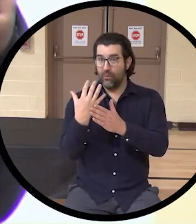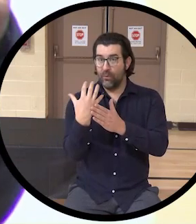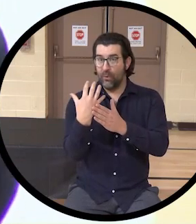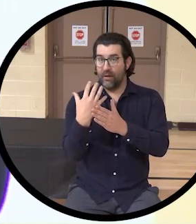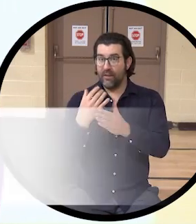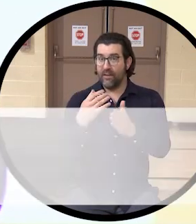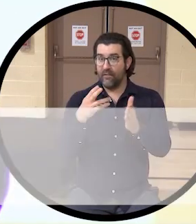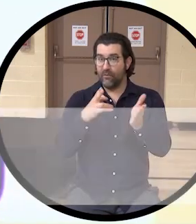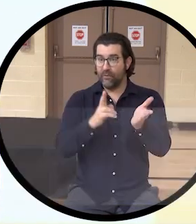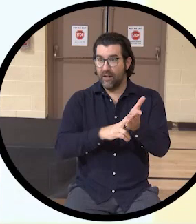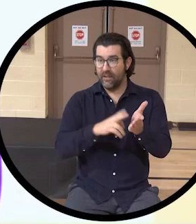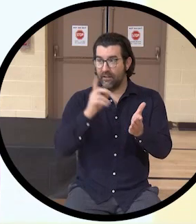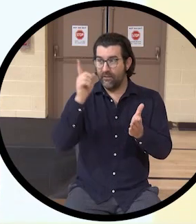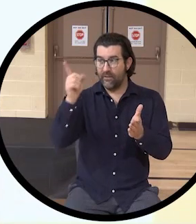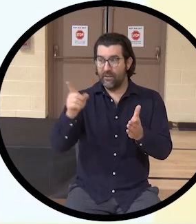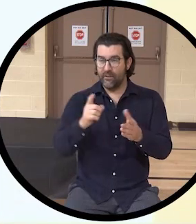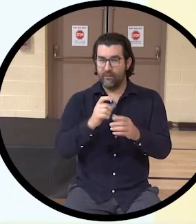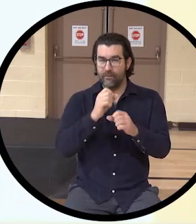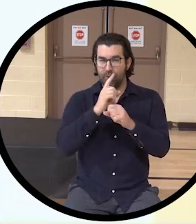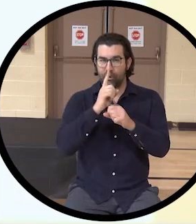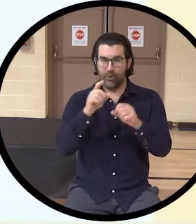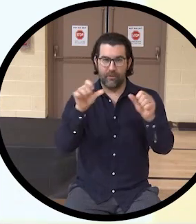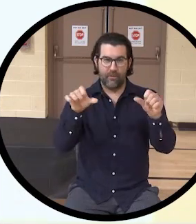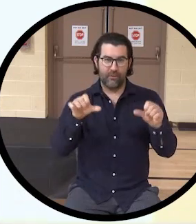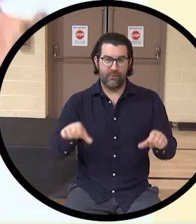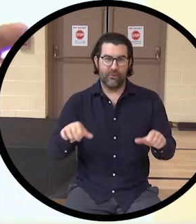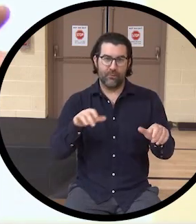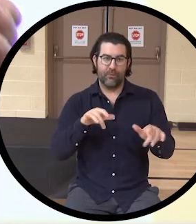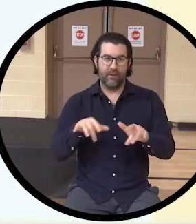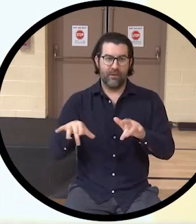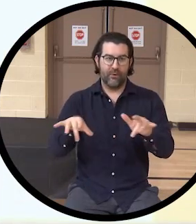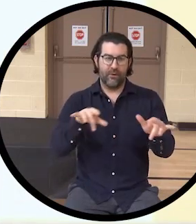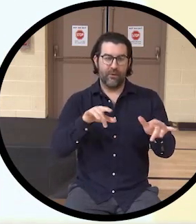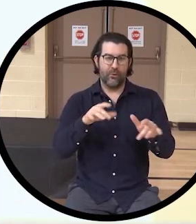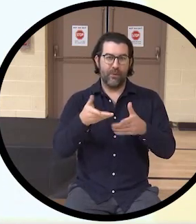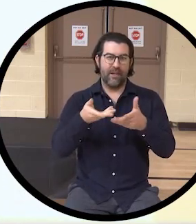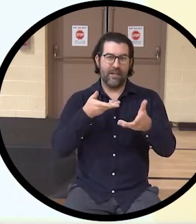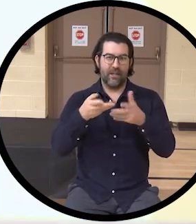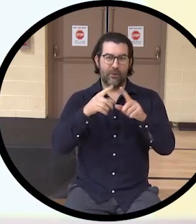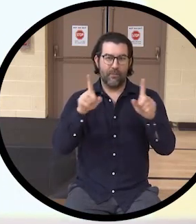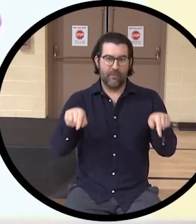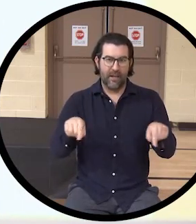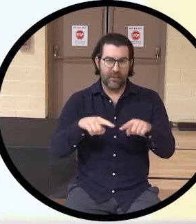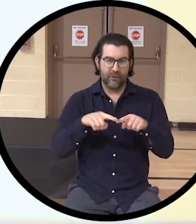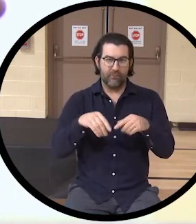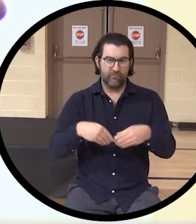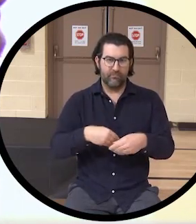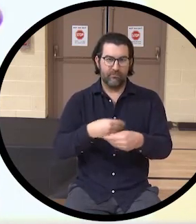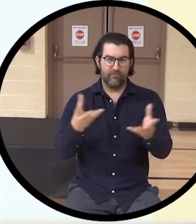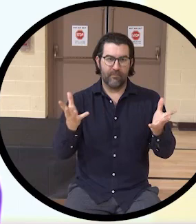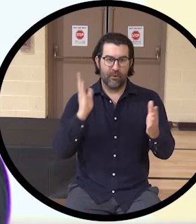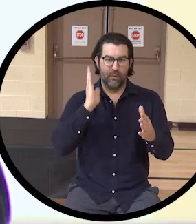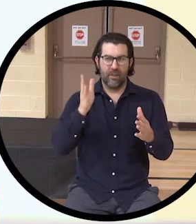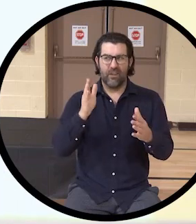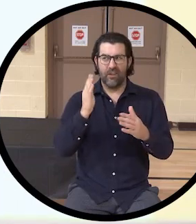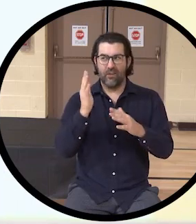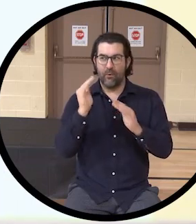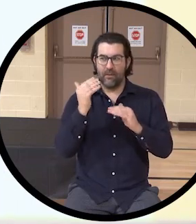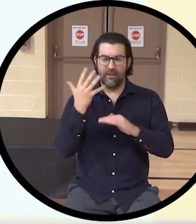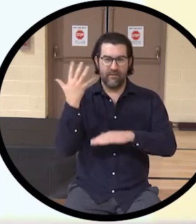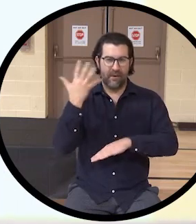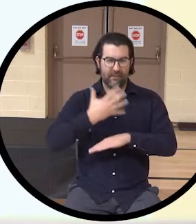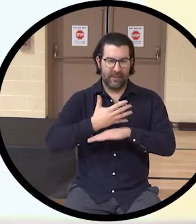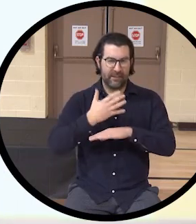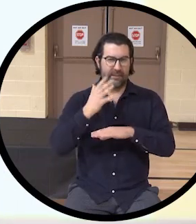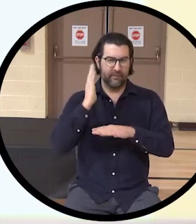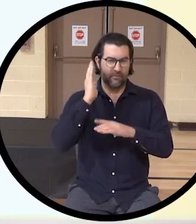if you signed in, we'll be sure to post the recording from the meeting to the Engage page and get that out to folks. Hopefully within 5 business days is